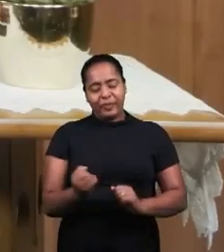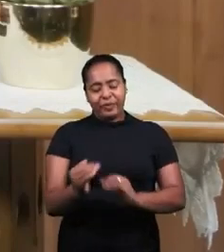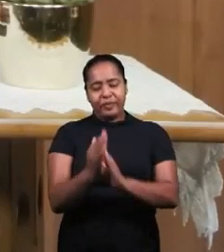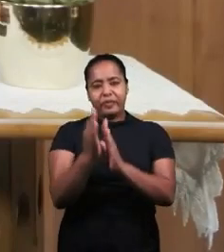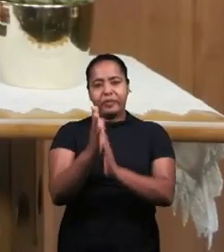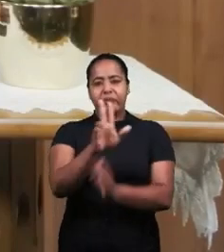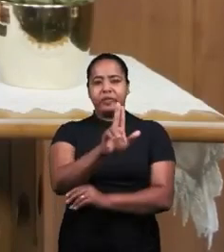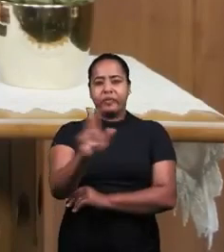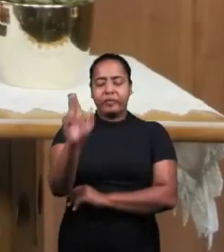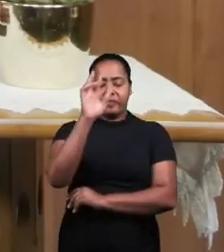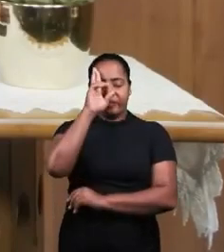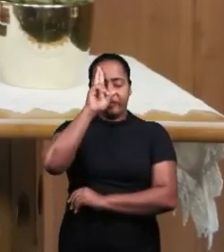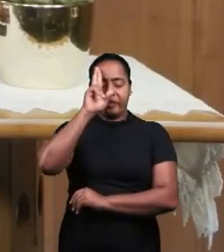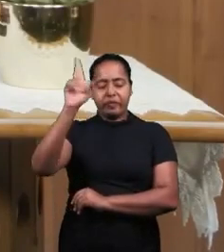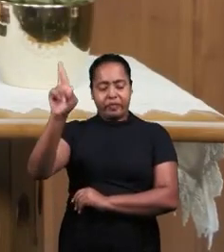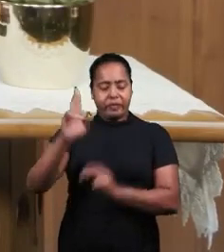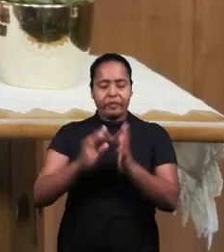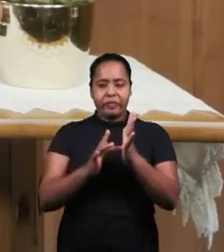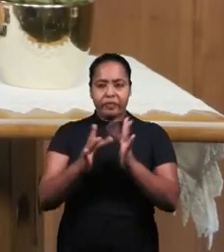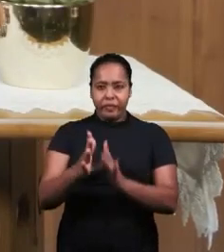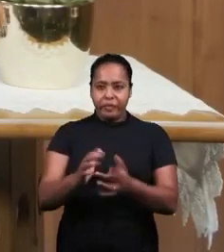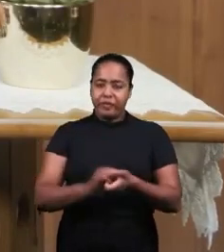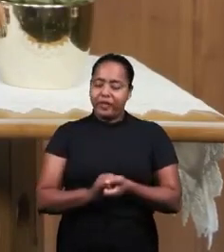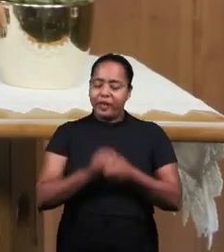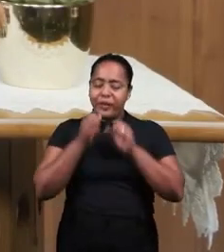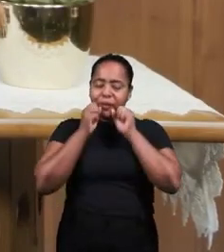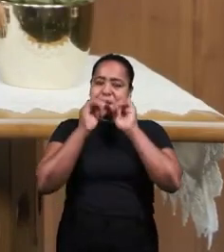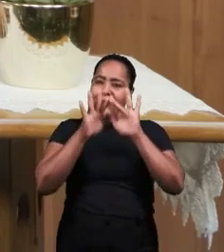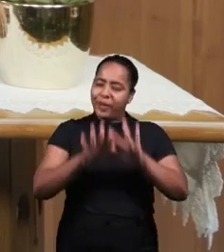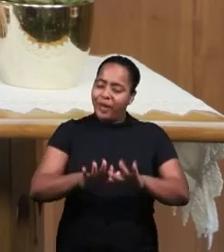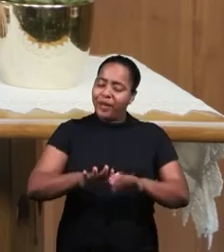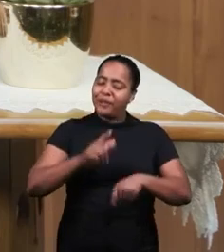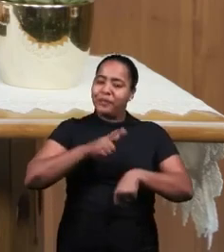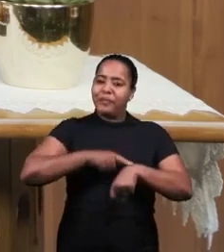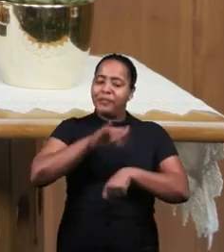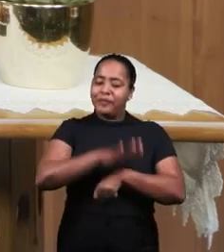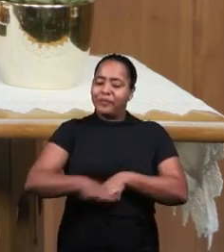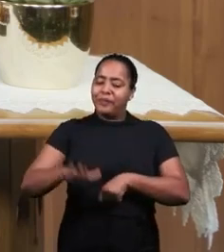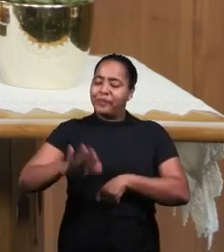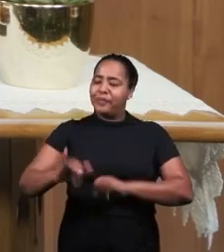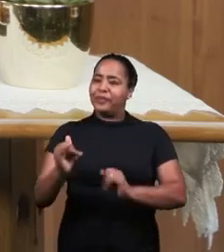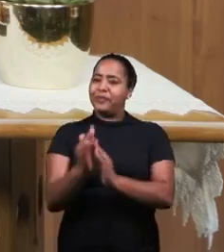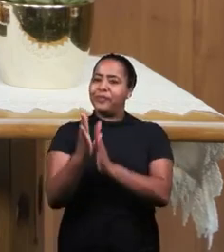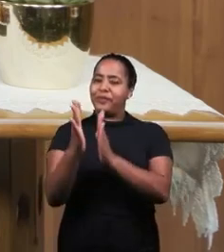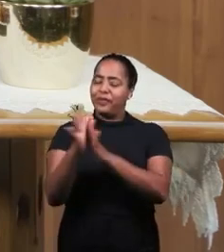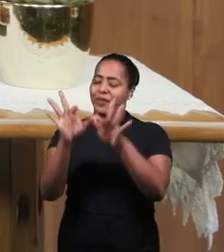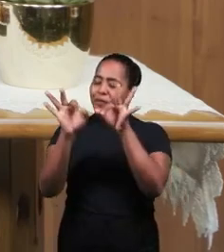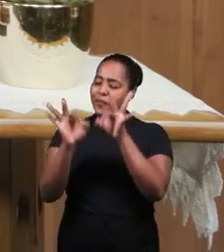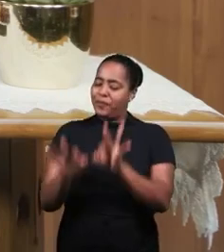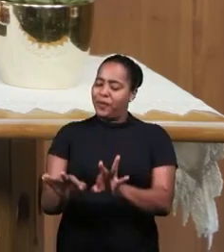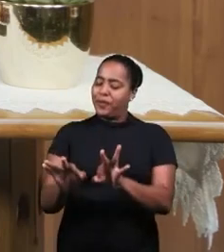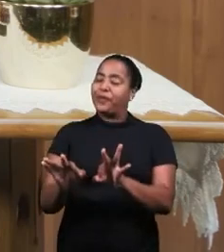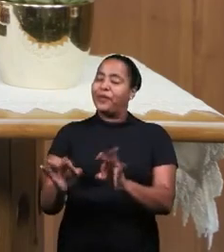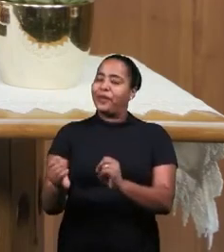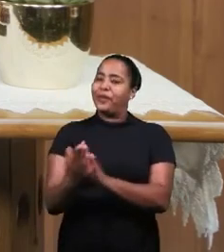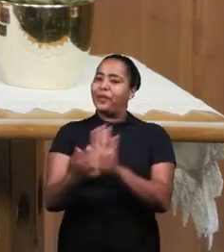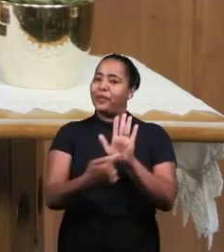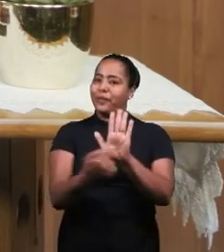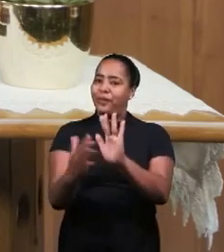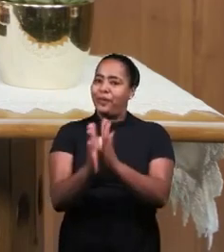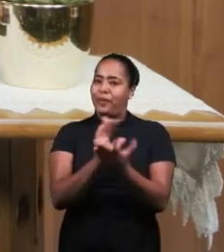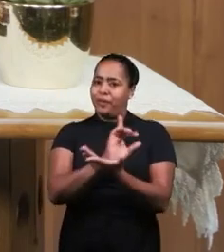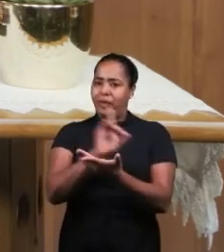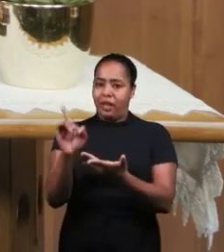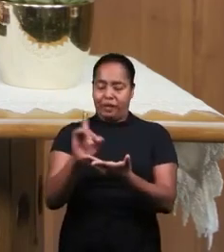Praise be the name of the Lord. What a blessing when the children praise the Lord with a perfect praise. It's what the word tells